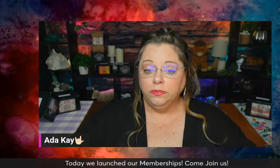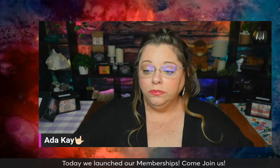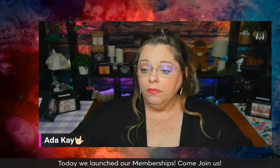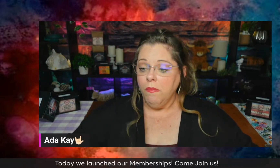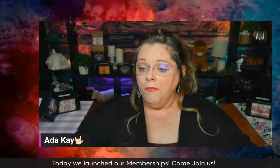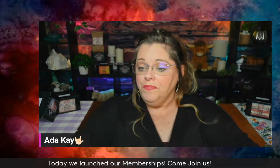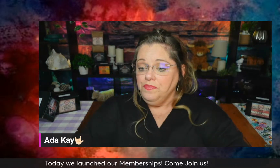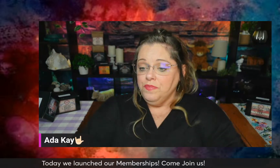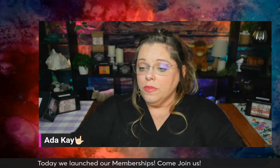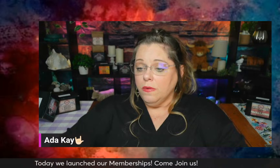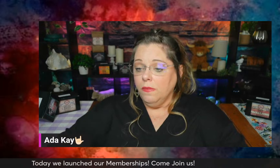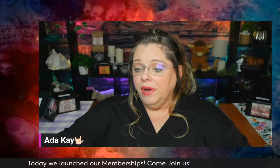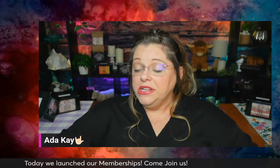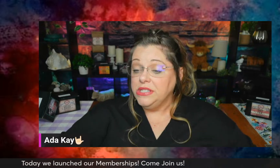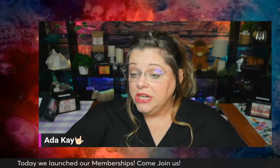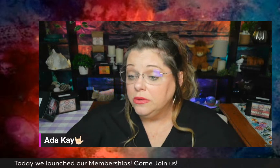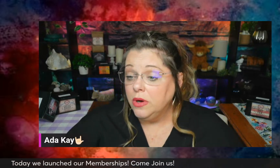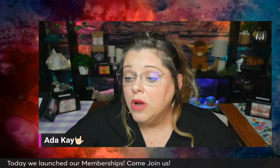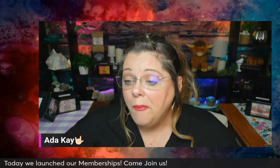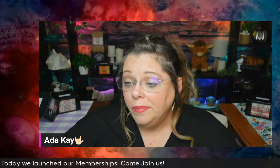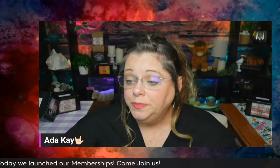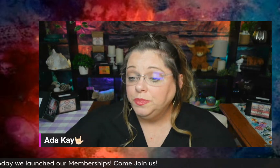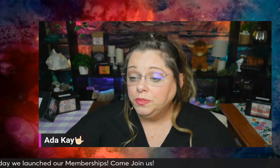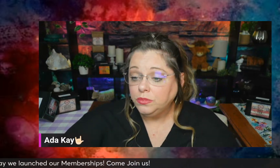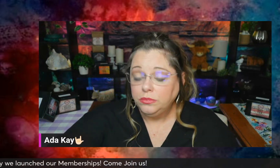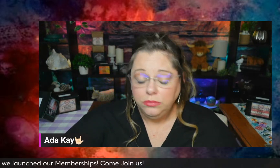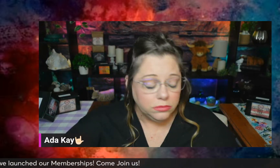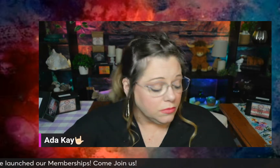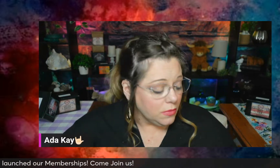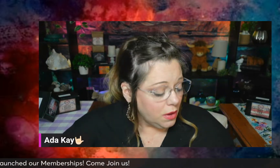And it is legal, okay.